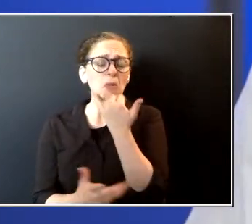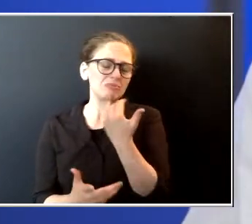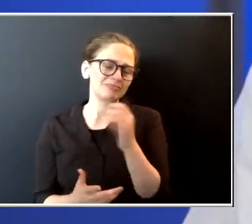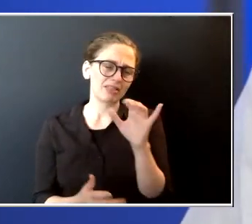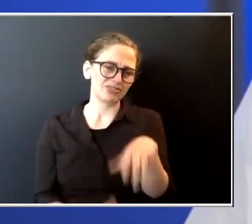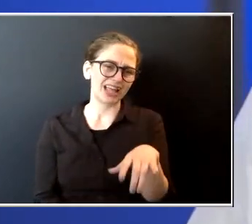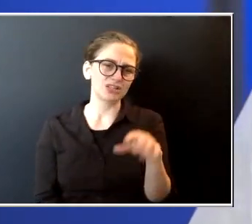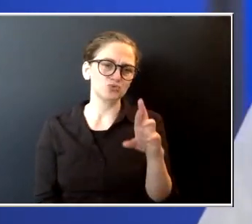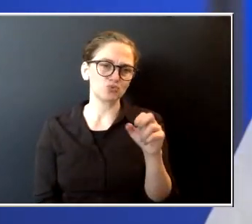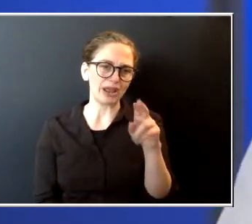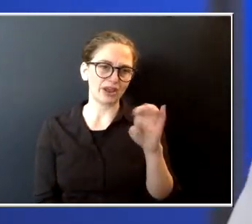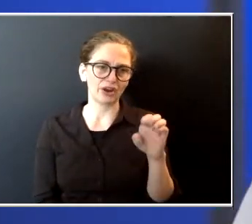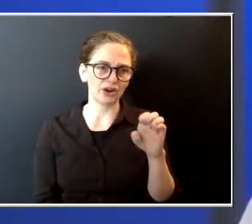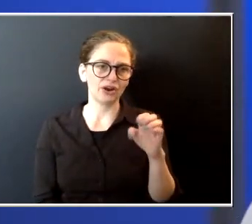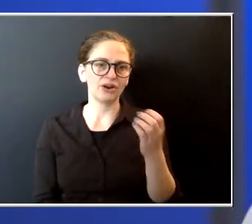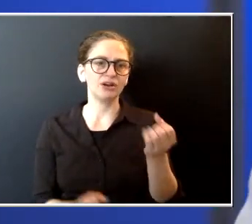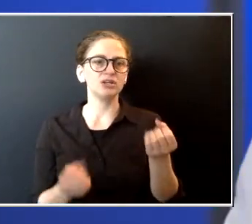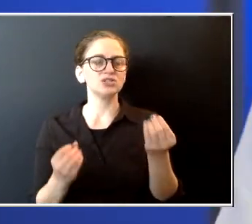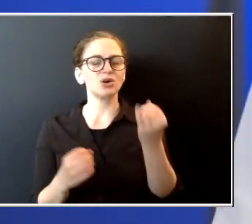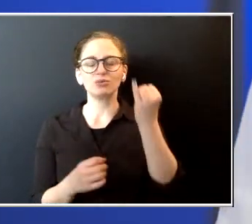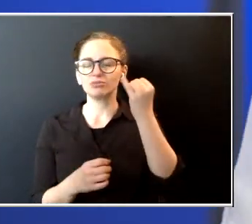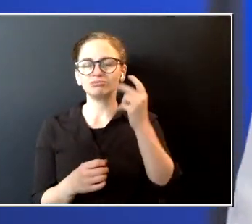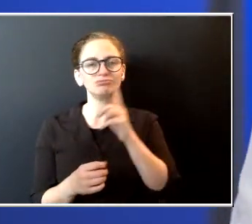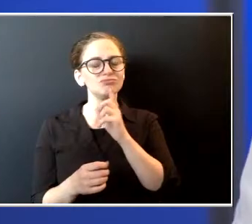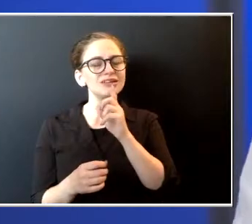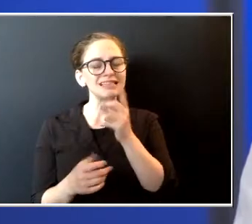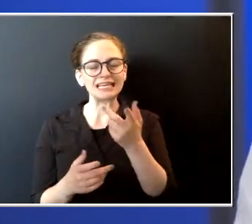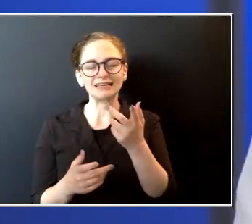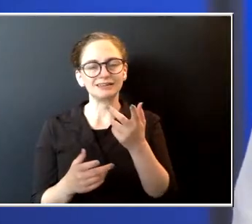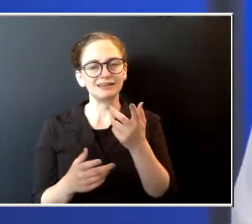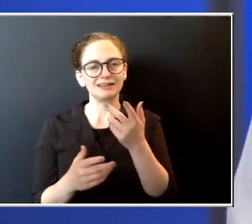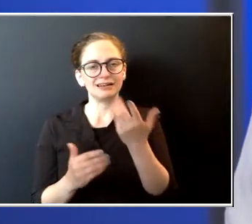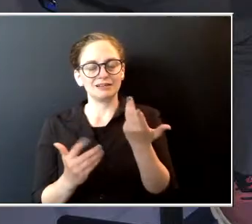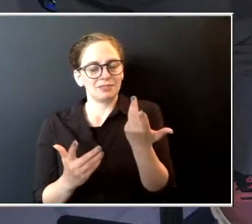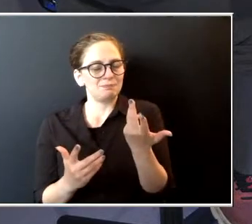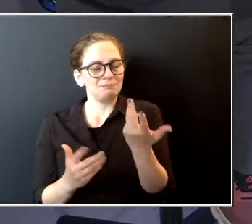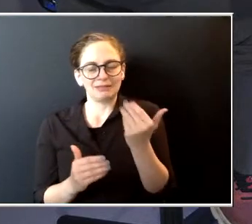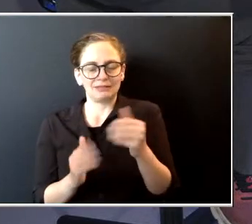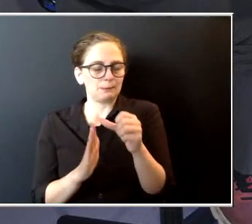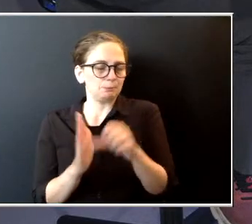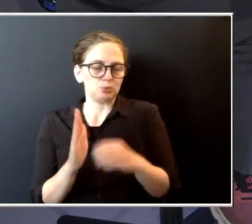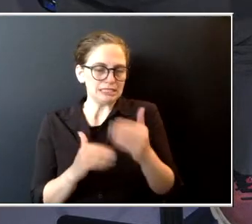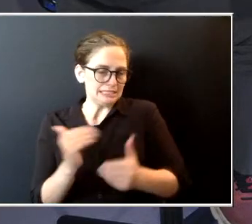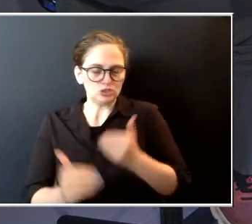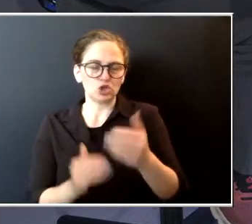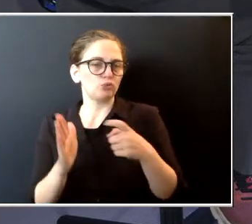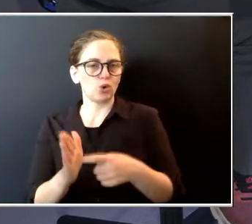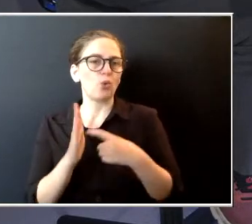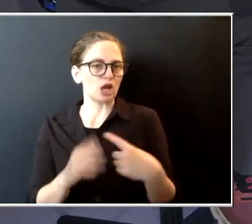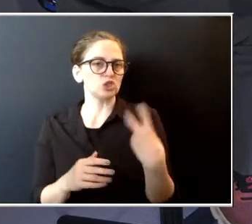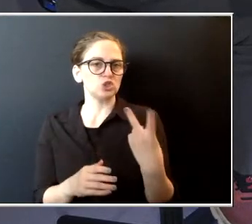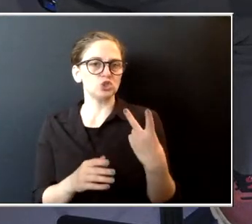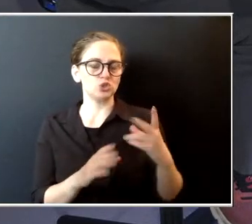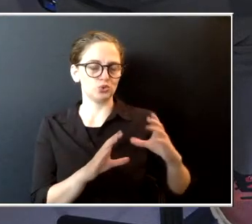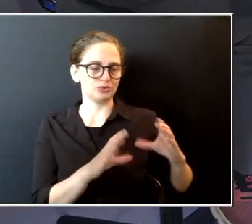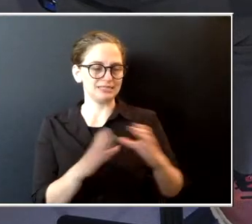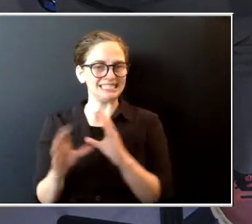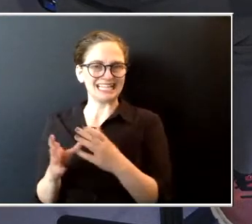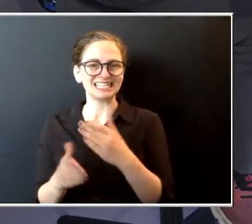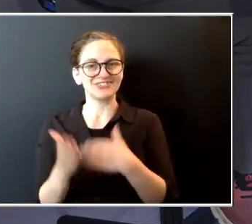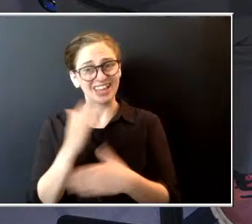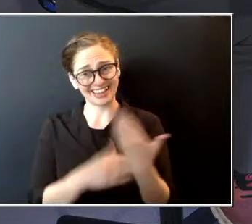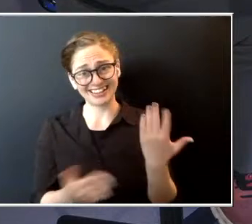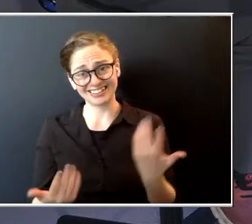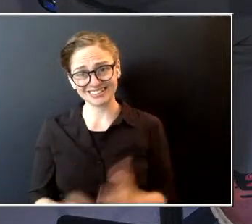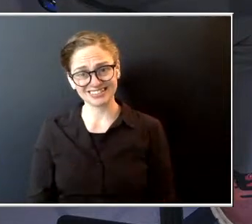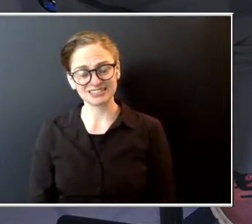get the procedure done, because really it needs 2 sets of physician hands to do it. And the thing about if something goes wrong, if you select the right patient,